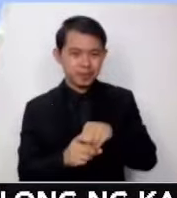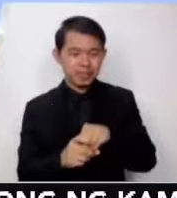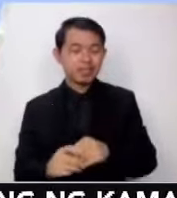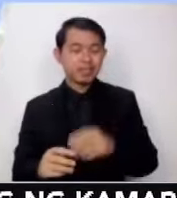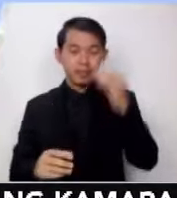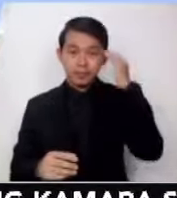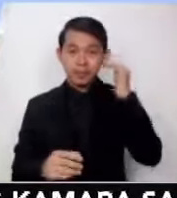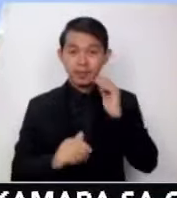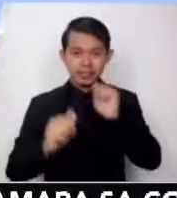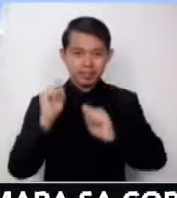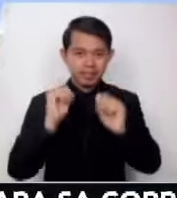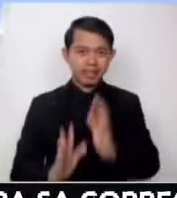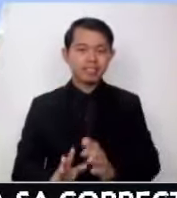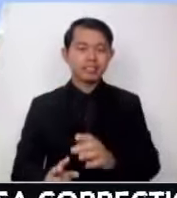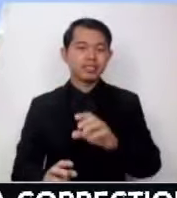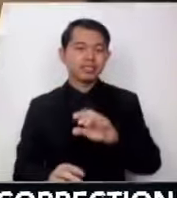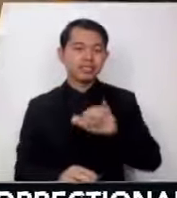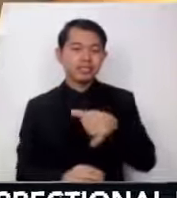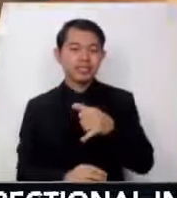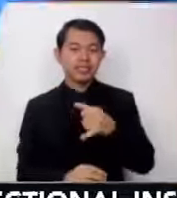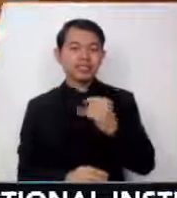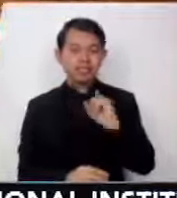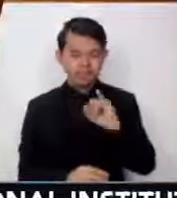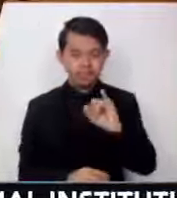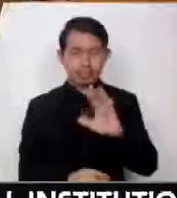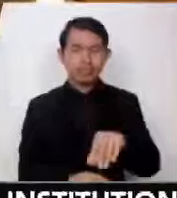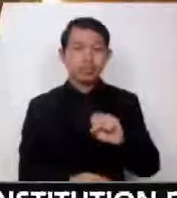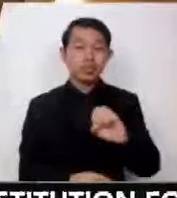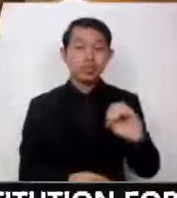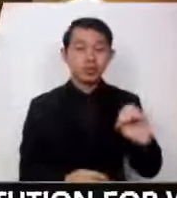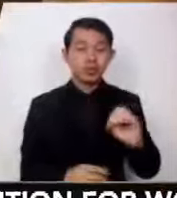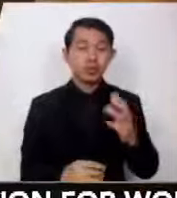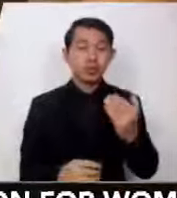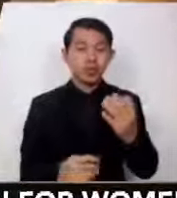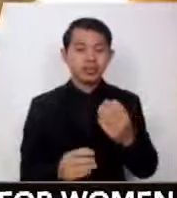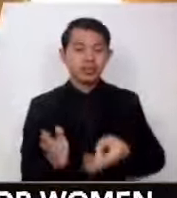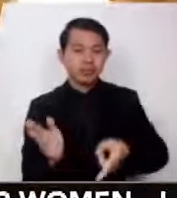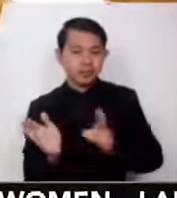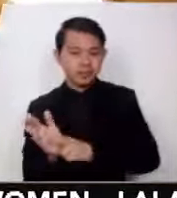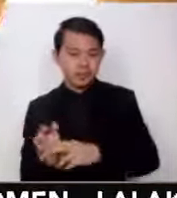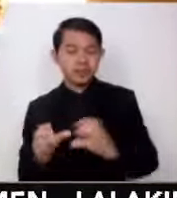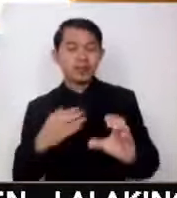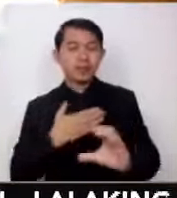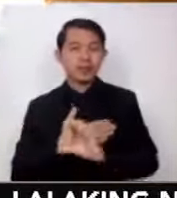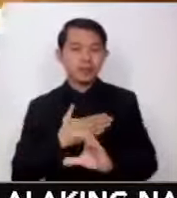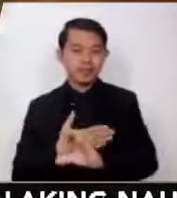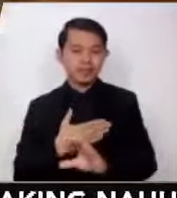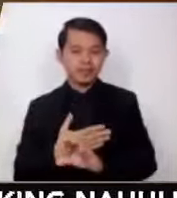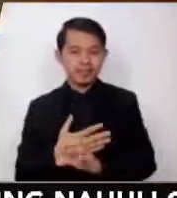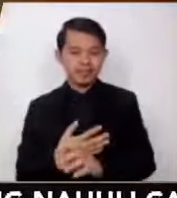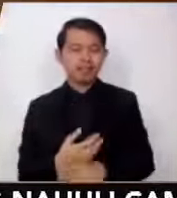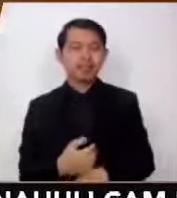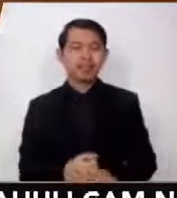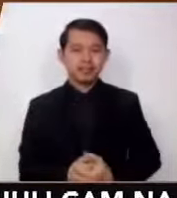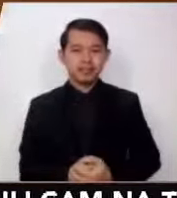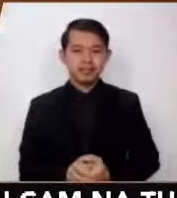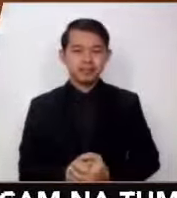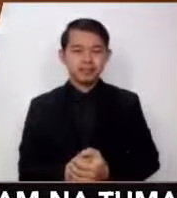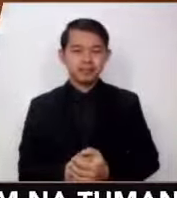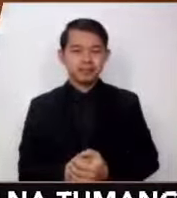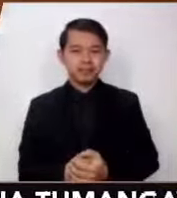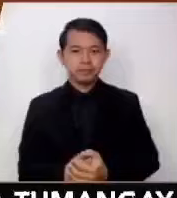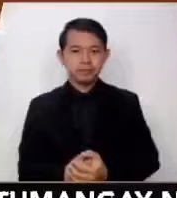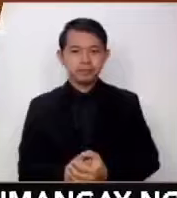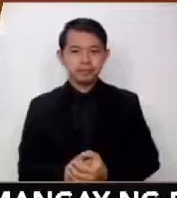sa Sparkle GMA Artist Center. Warm welcome ang sumalubong kay Opa Ji-soo sa kanyang contract signing. Present sa